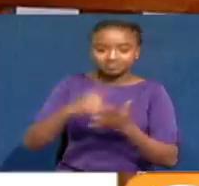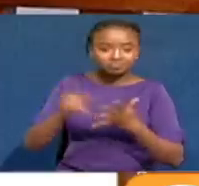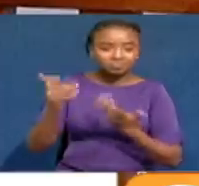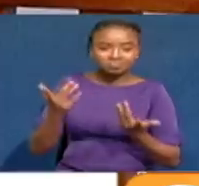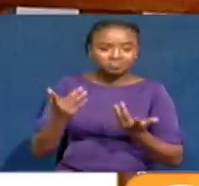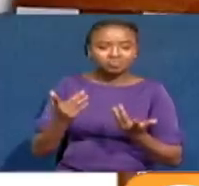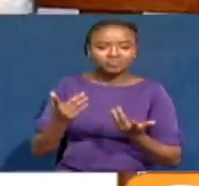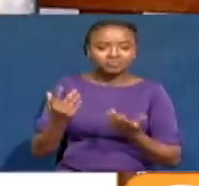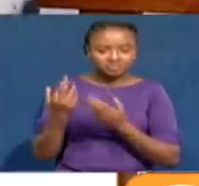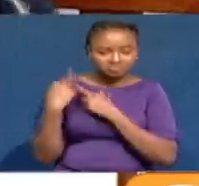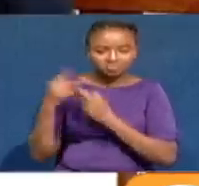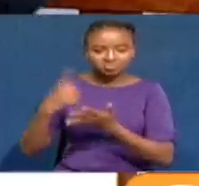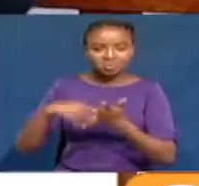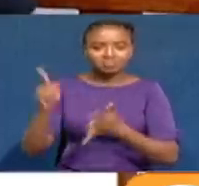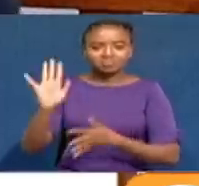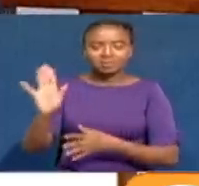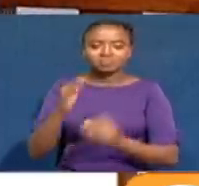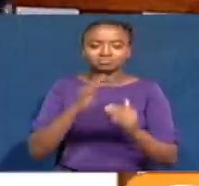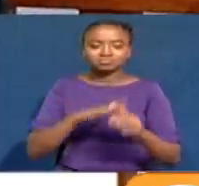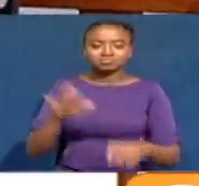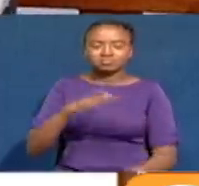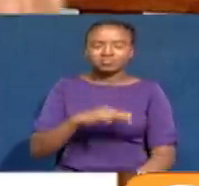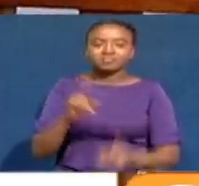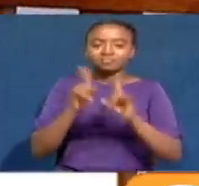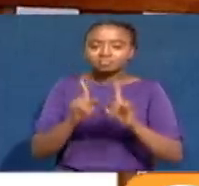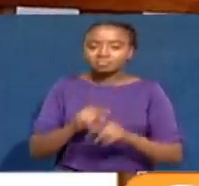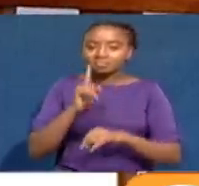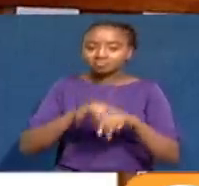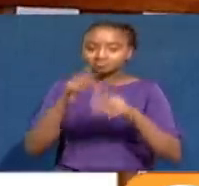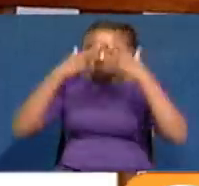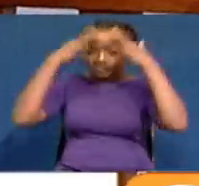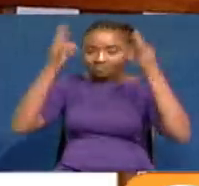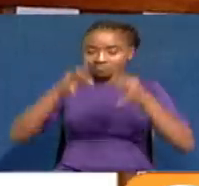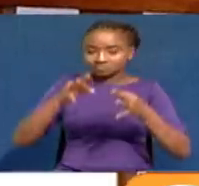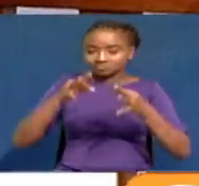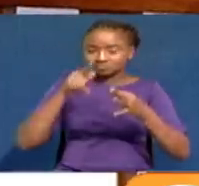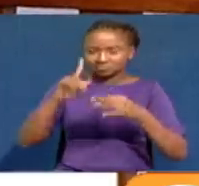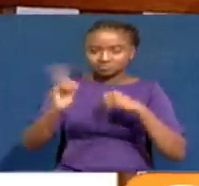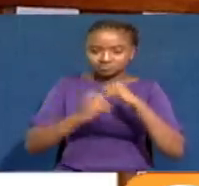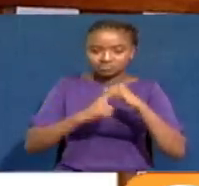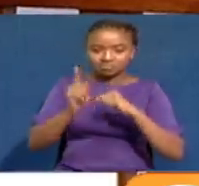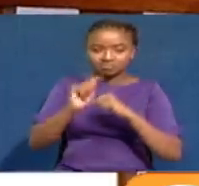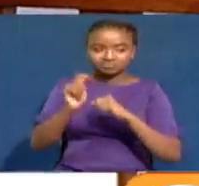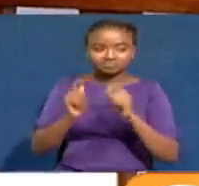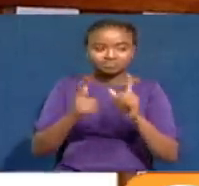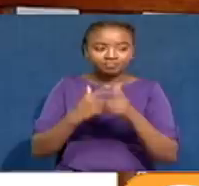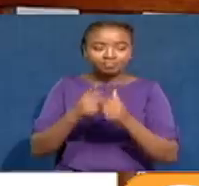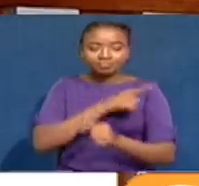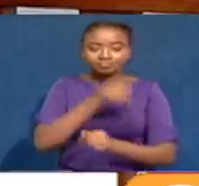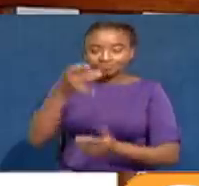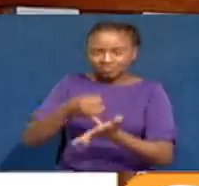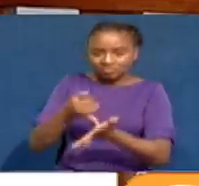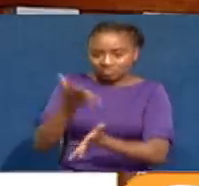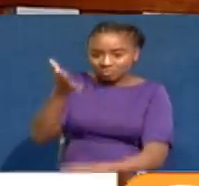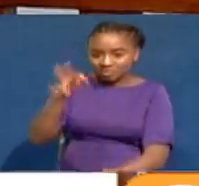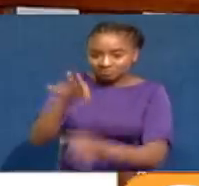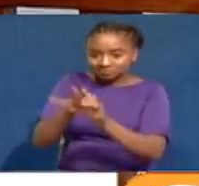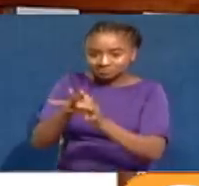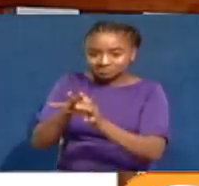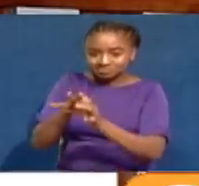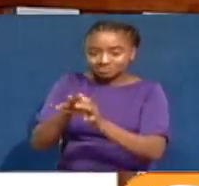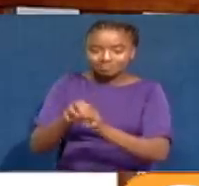who authorize. Okay, so when it reached 6 trillion. Yes, when it came to 6 trillion, yeah. If you go to the Hansard, you will not meet his vote there, or the people he is